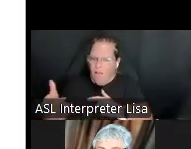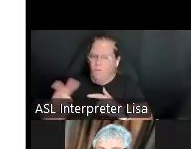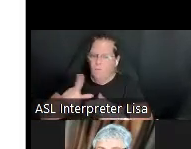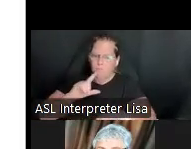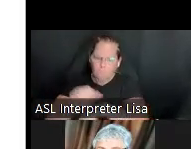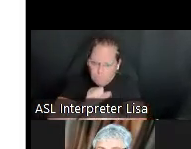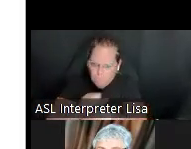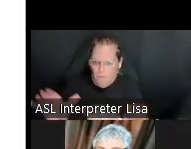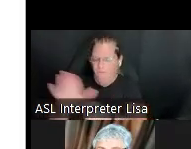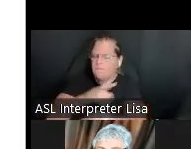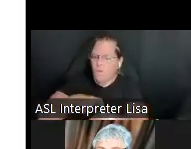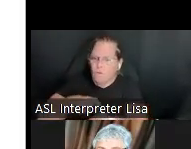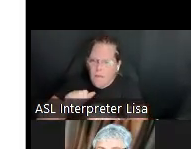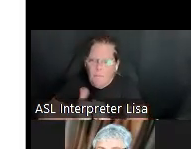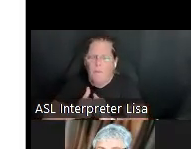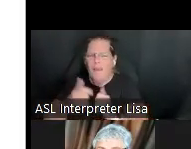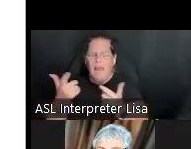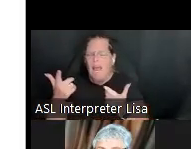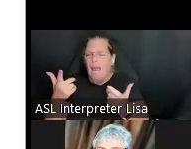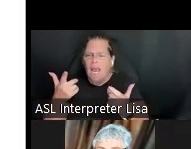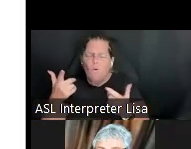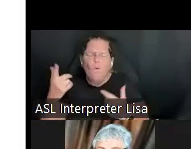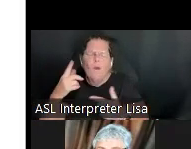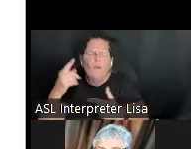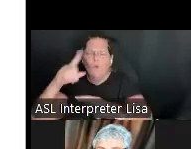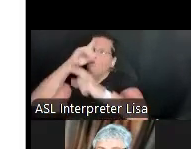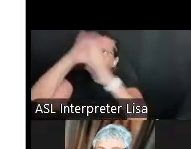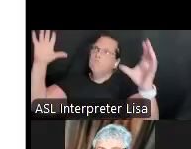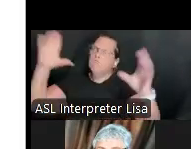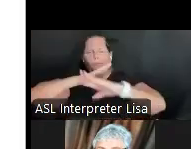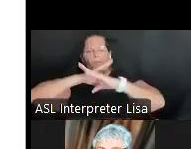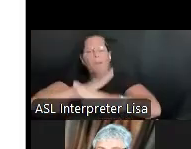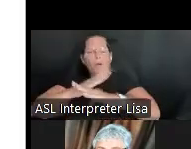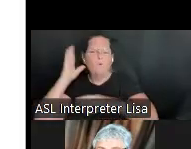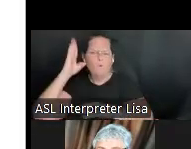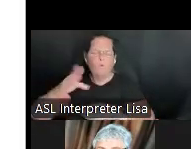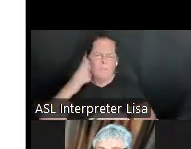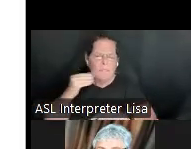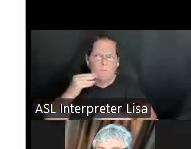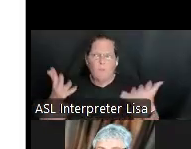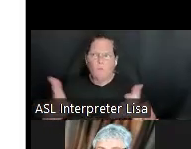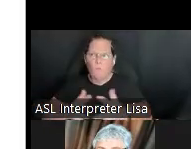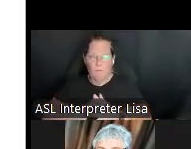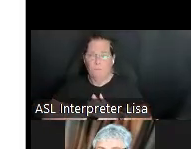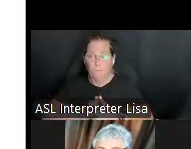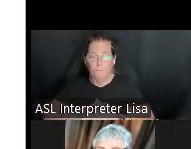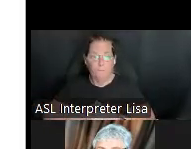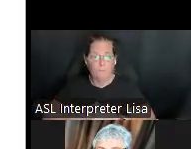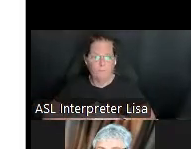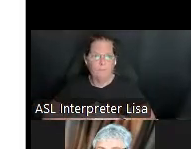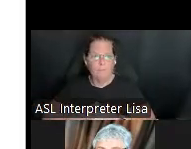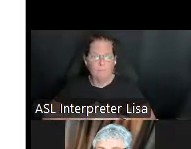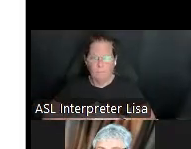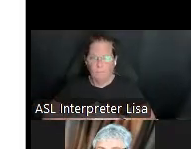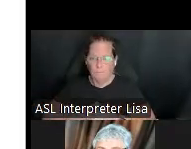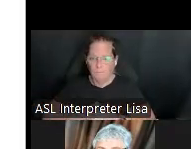employment? And what types of barriers to employment would your client need to overcome? Is it